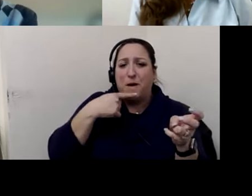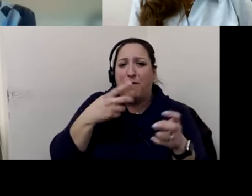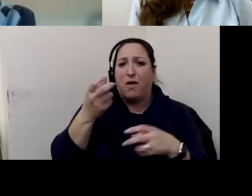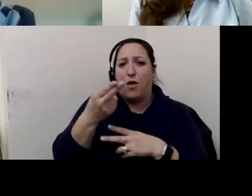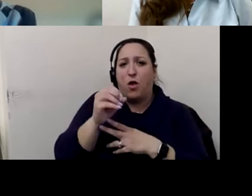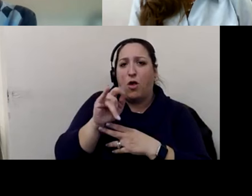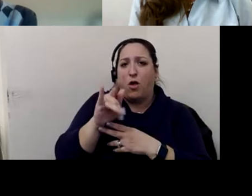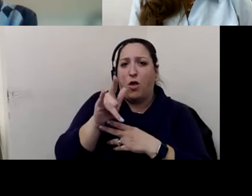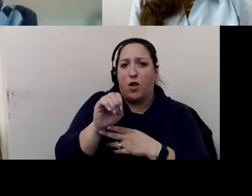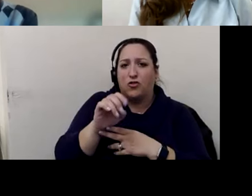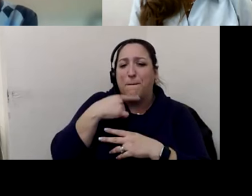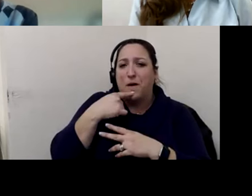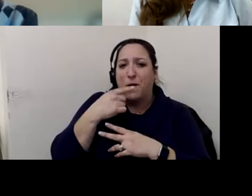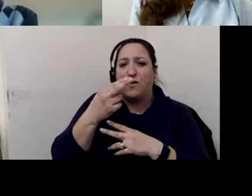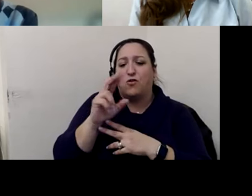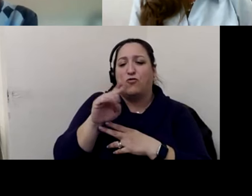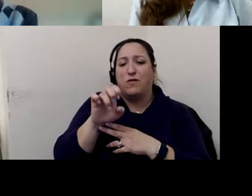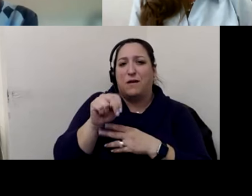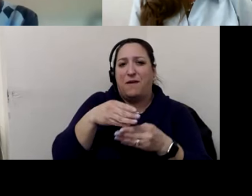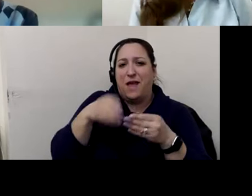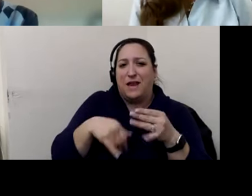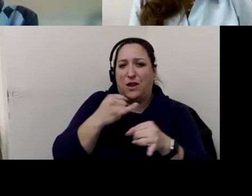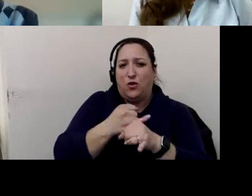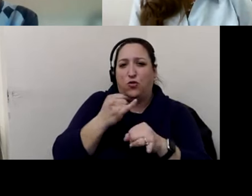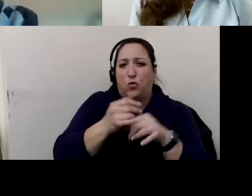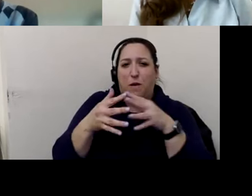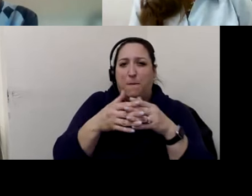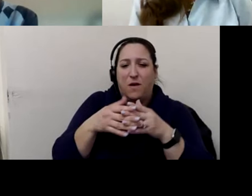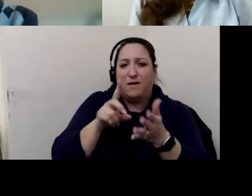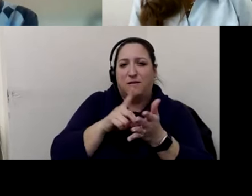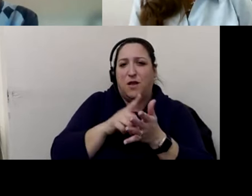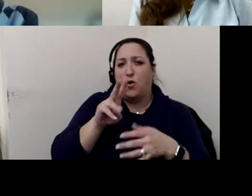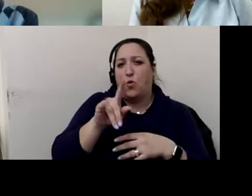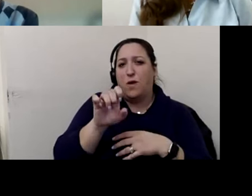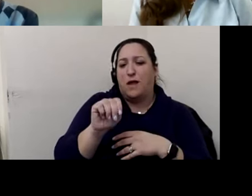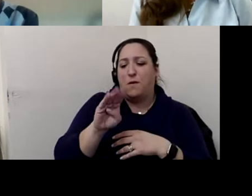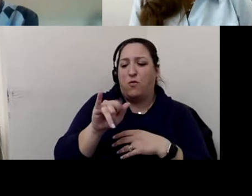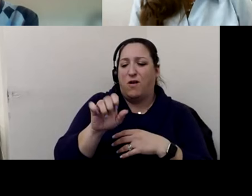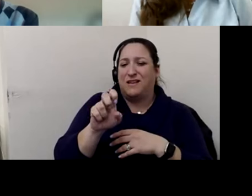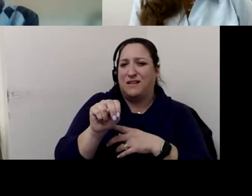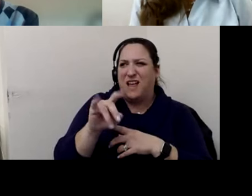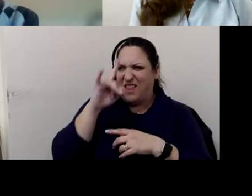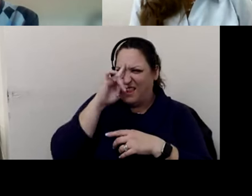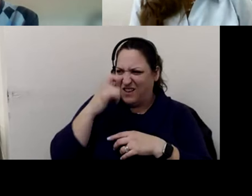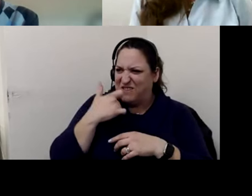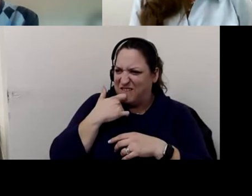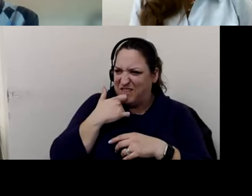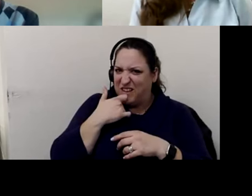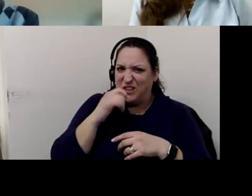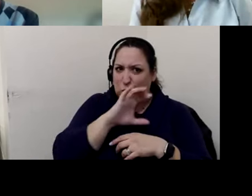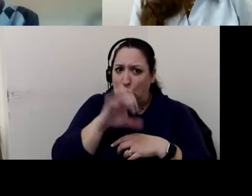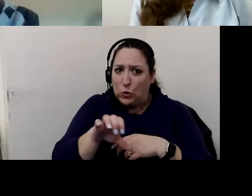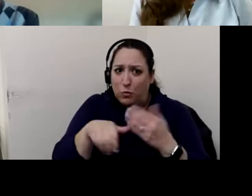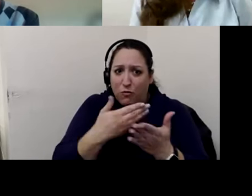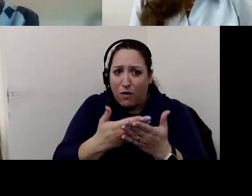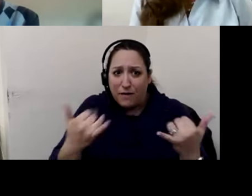Public Ransom: Ending Institutional America" by Dr. William Bronston, who I think just came onto the Zoom. So if you